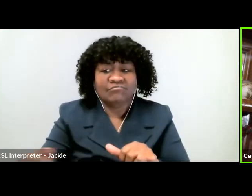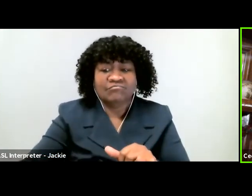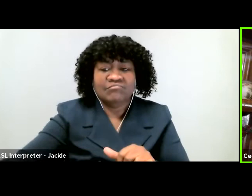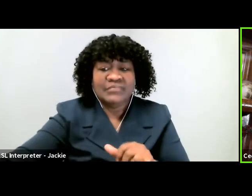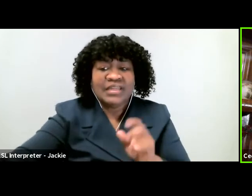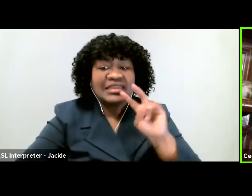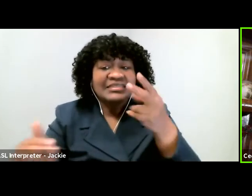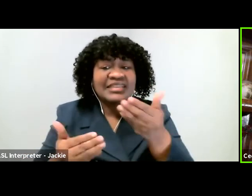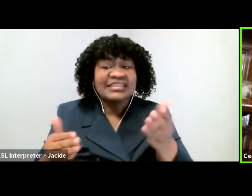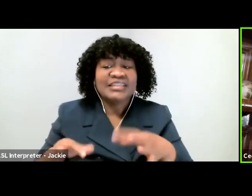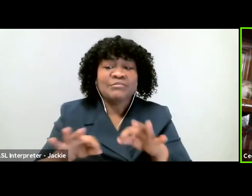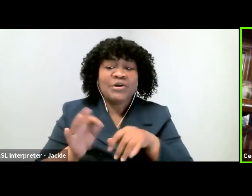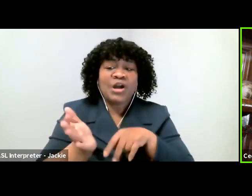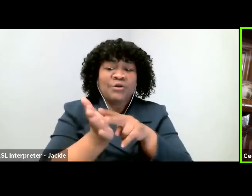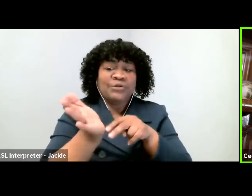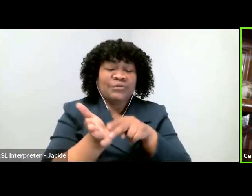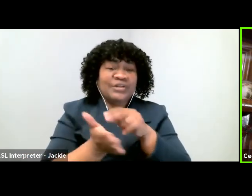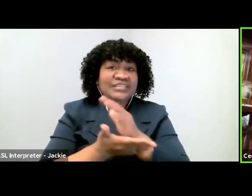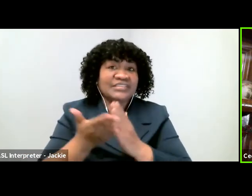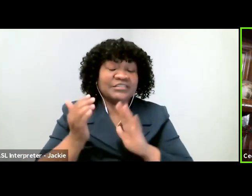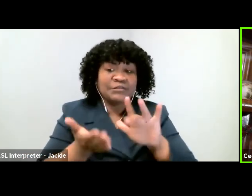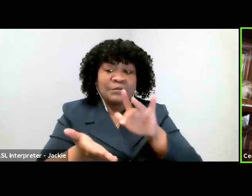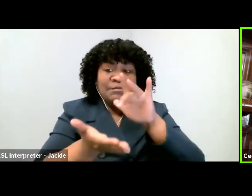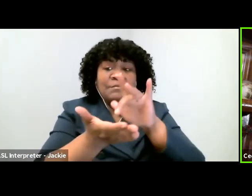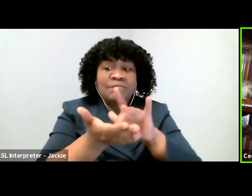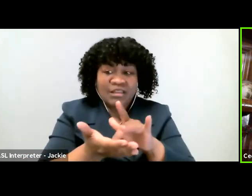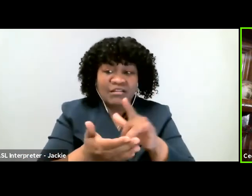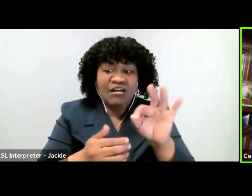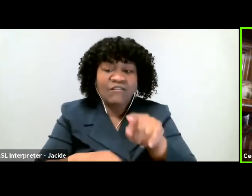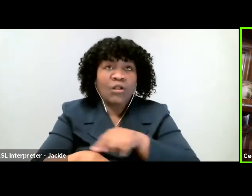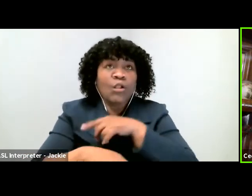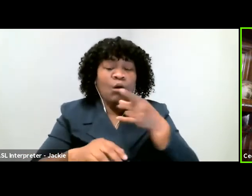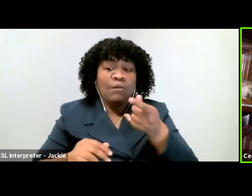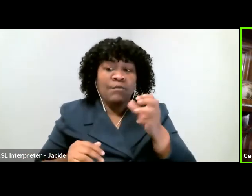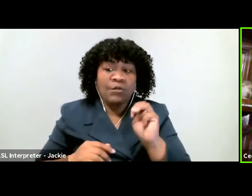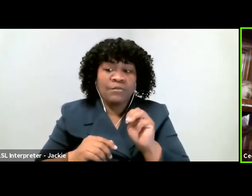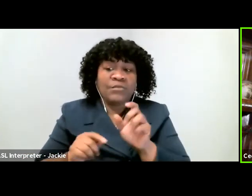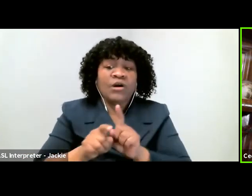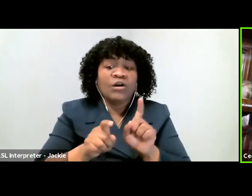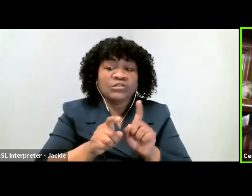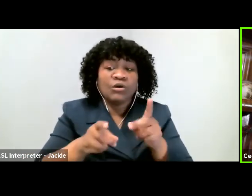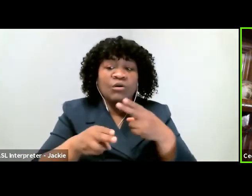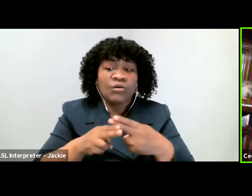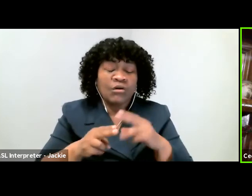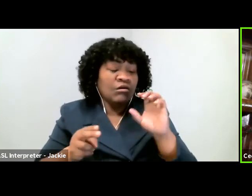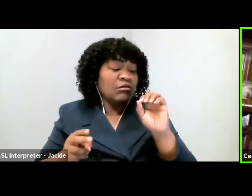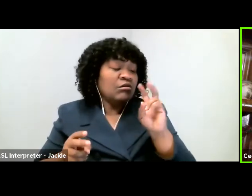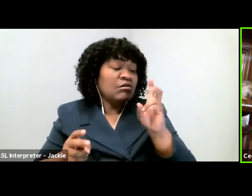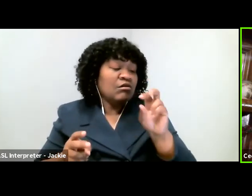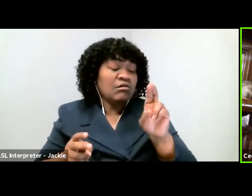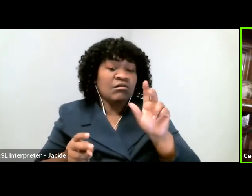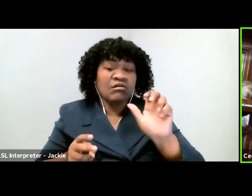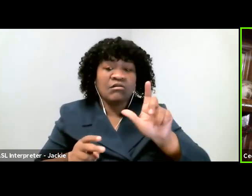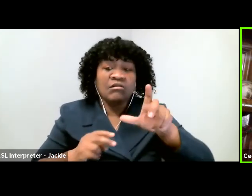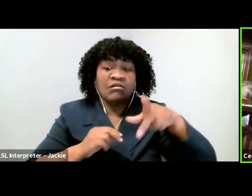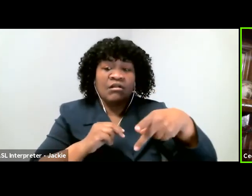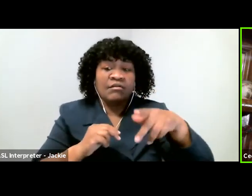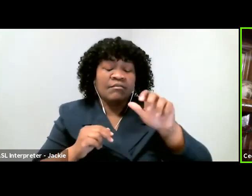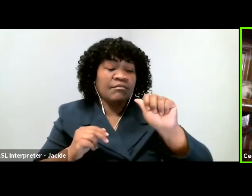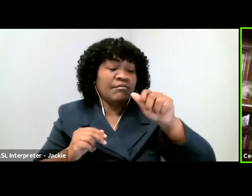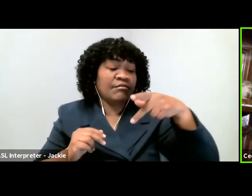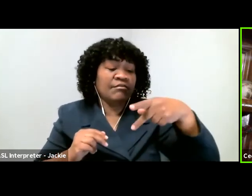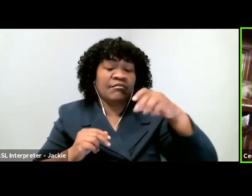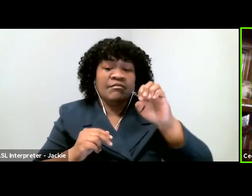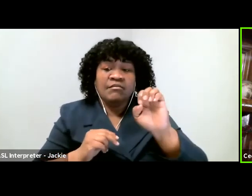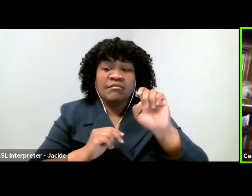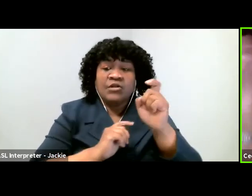The second thing I'll read is sections from the middle of a long poem, also from Negro Mountain, sections from the middle of a long